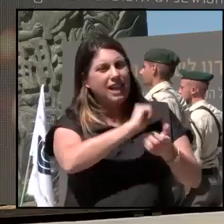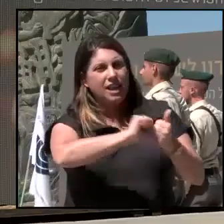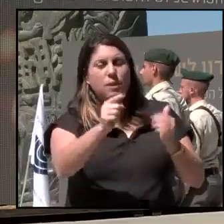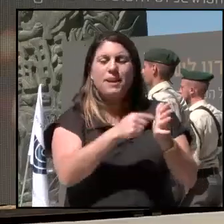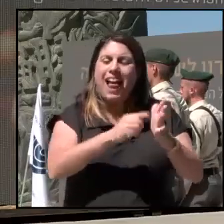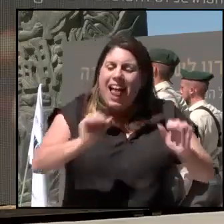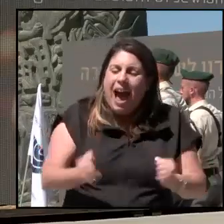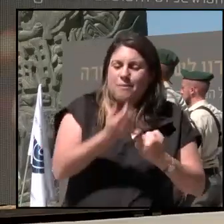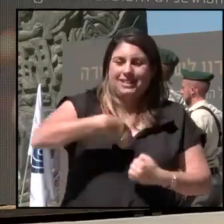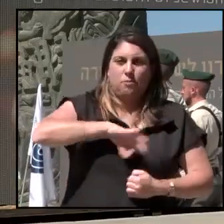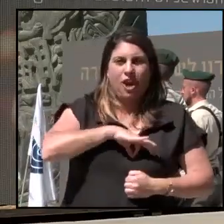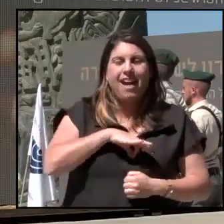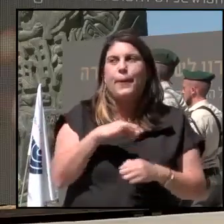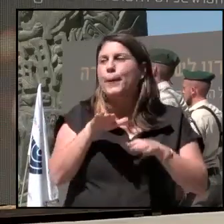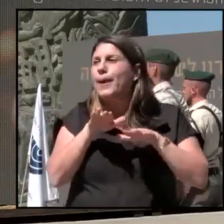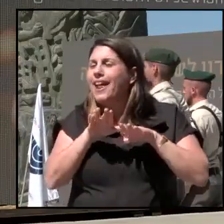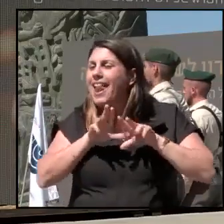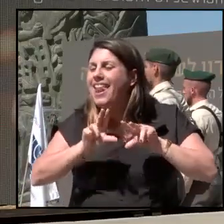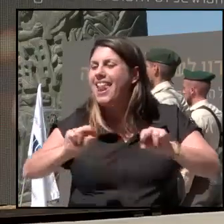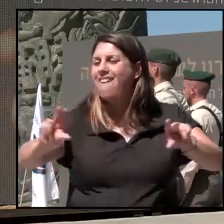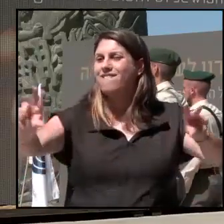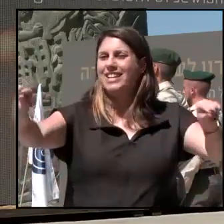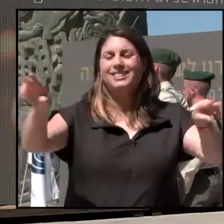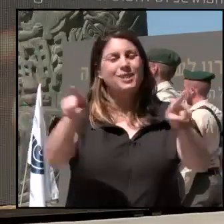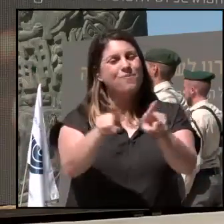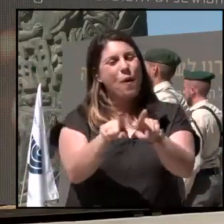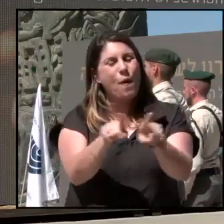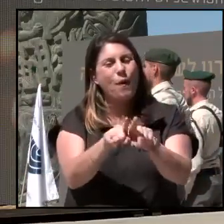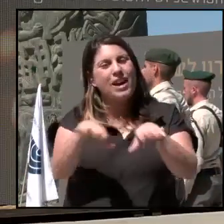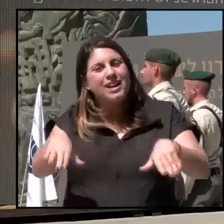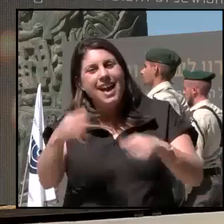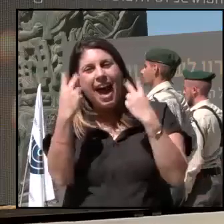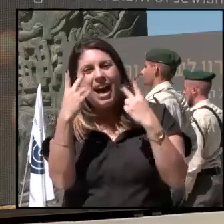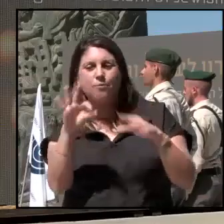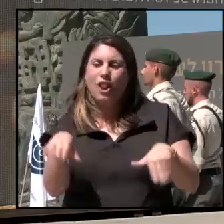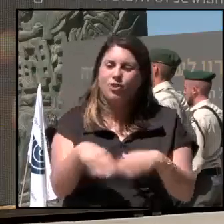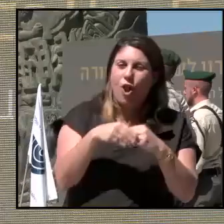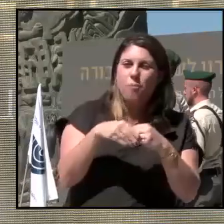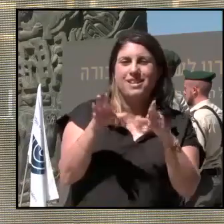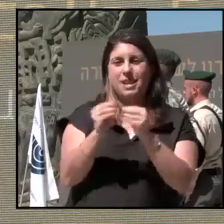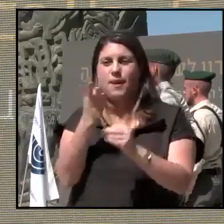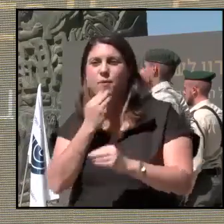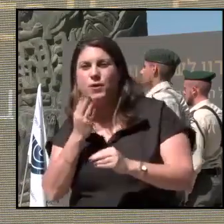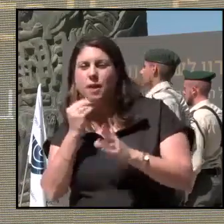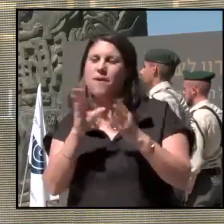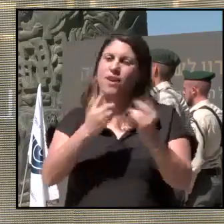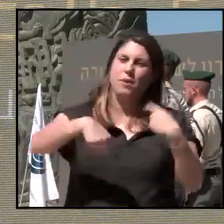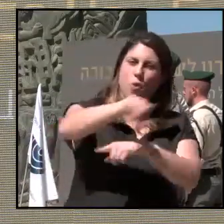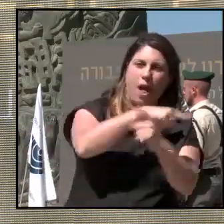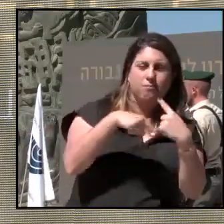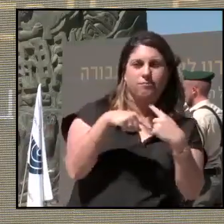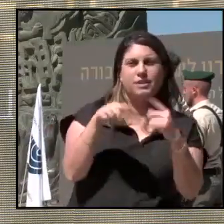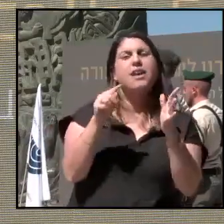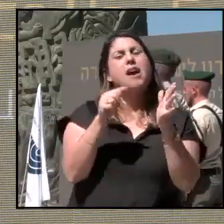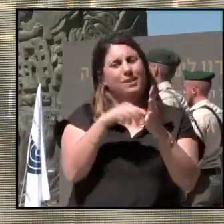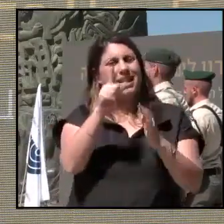effort, quote, to spread pacifism among the German people with their brotherhood of man ideas,